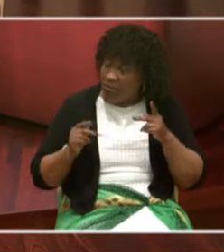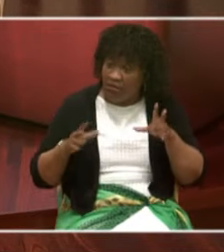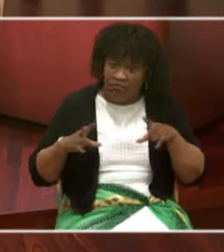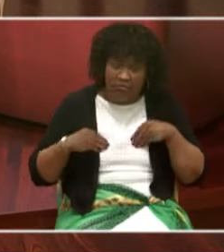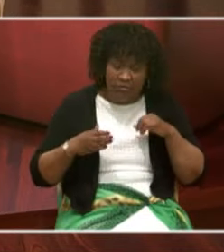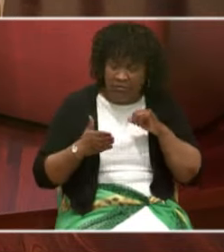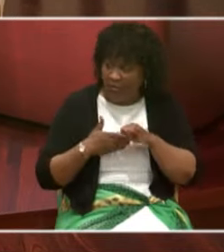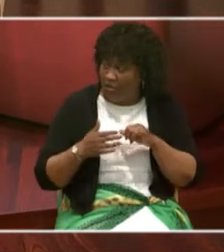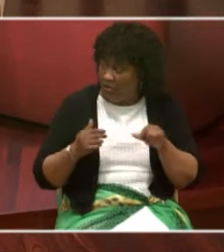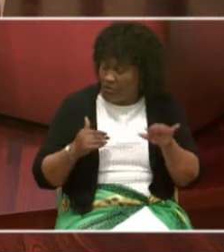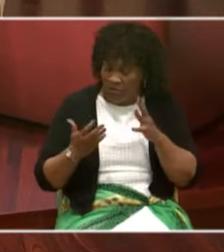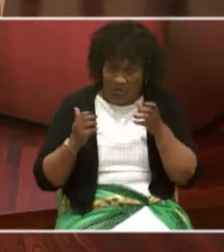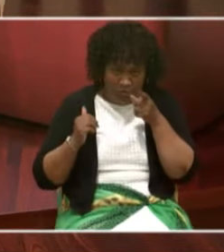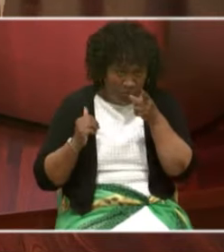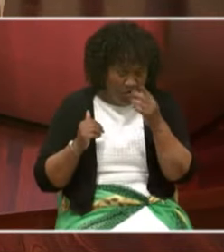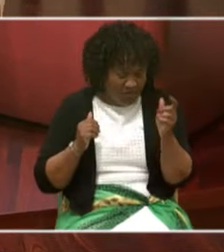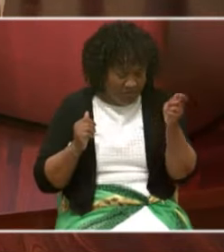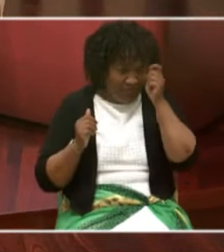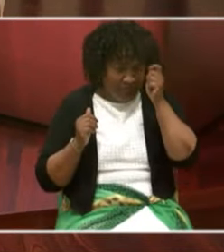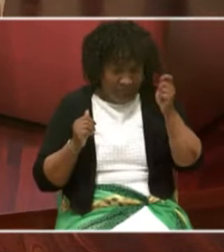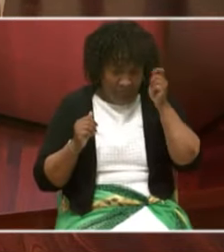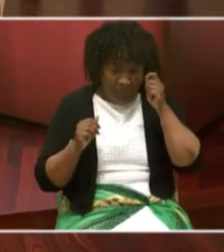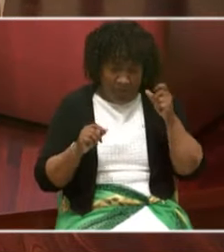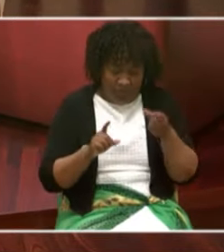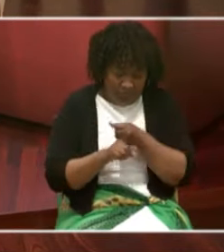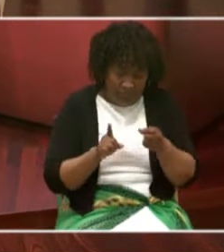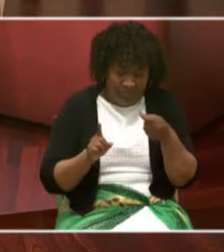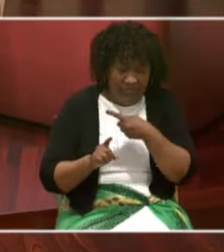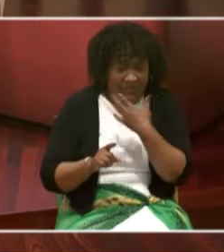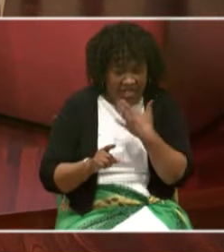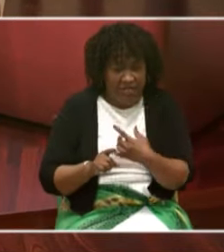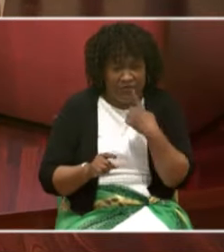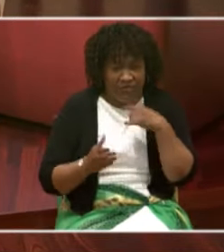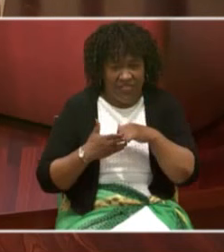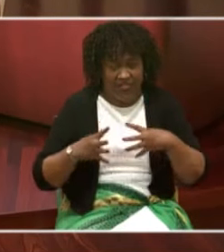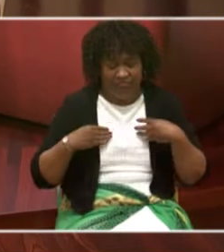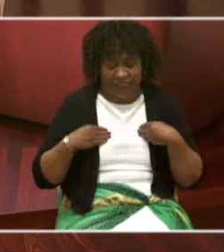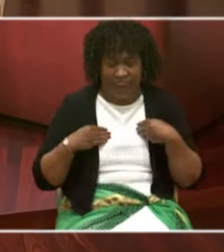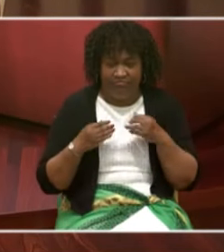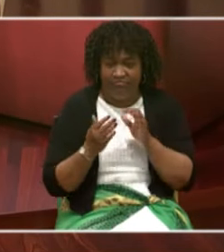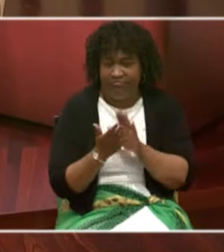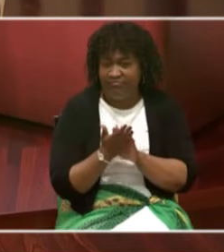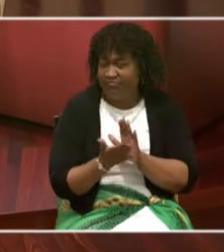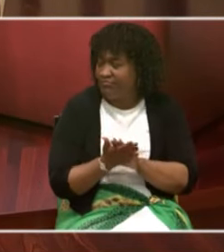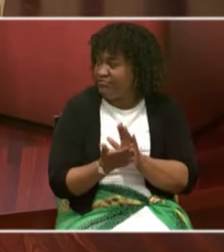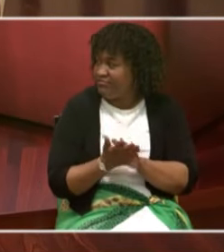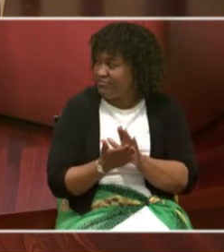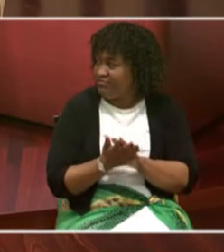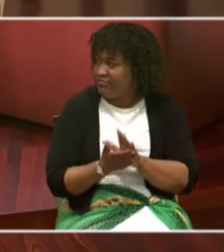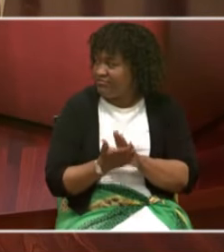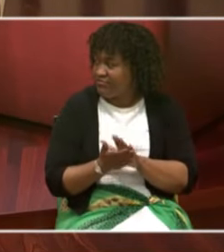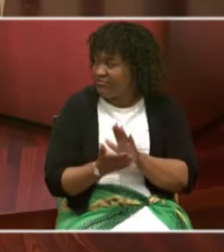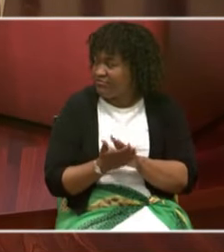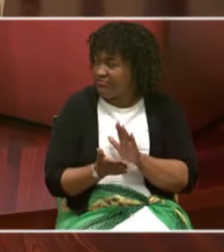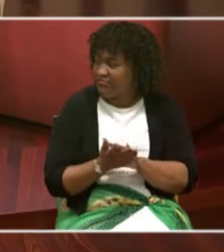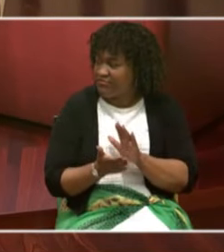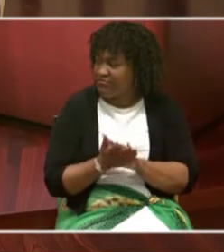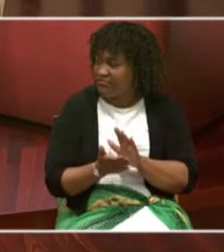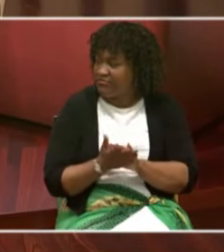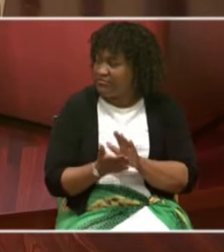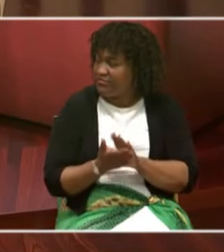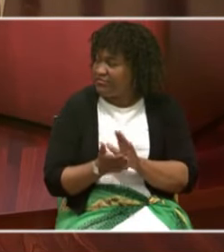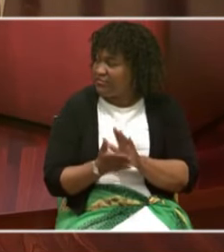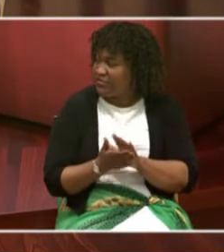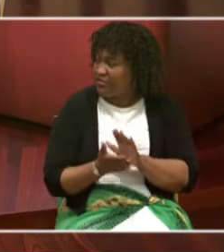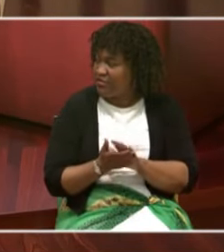I lost all sense of fear. So you arrest me, you throw me in jail, You beat me? What else